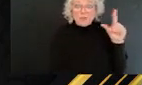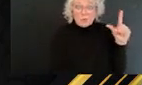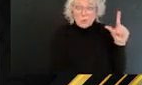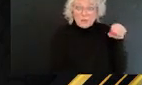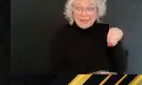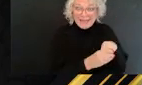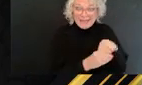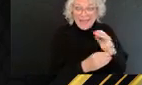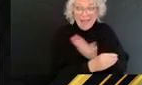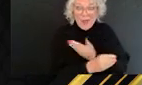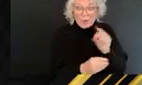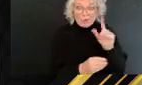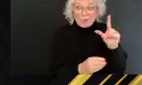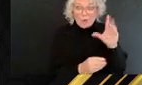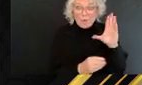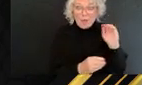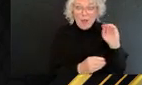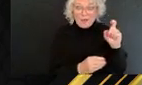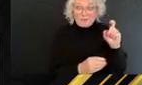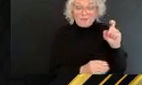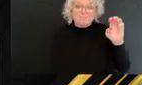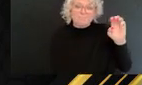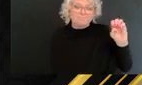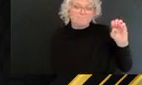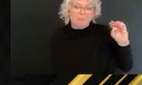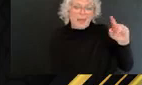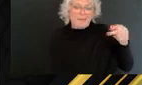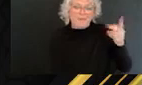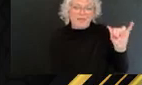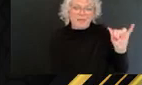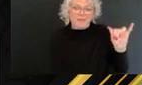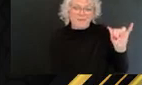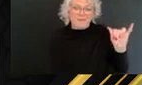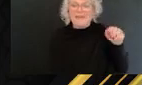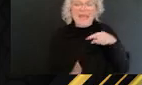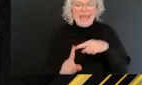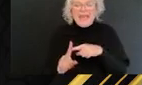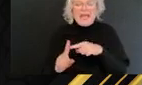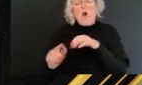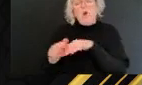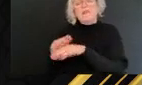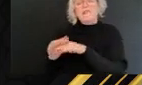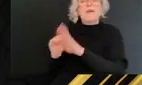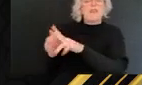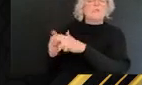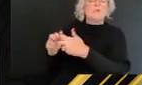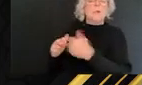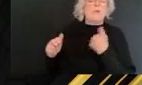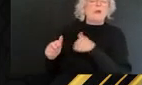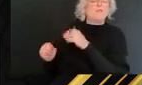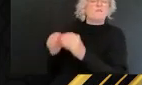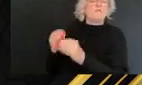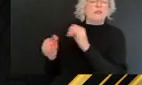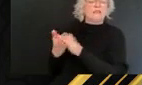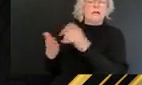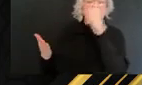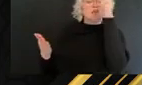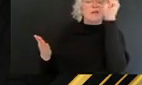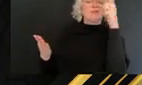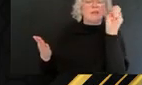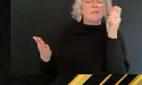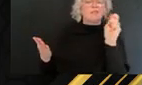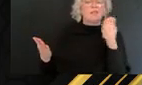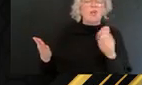accessibility toolbox is empathy. Accessibility is not a problem that can be solved solely through